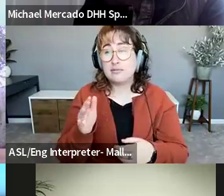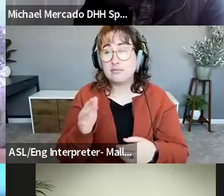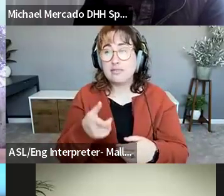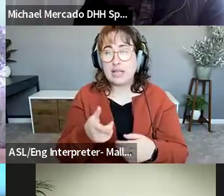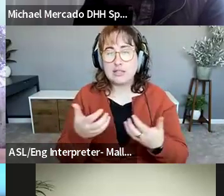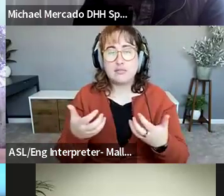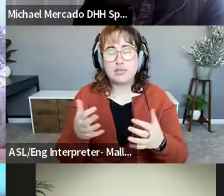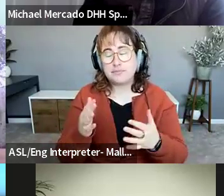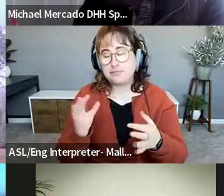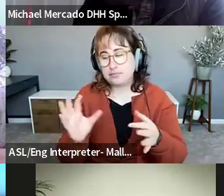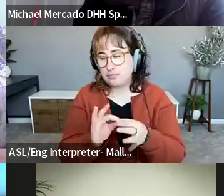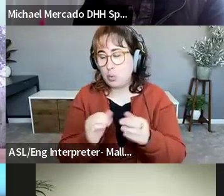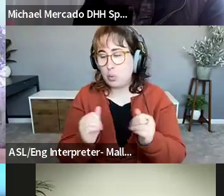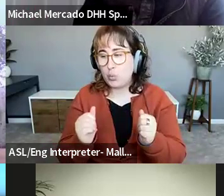with